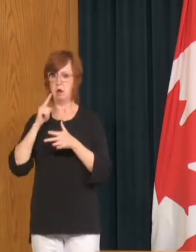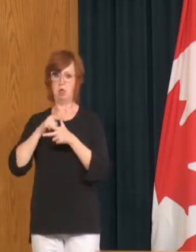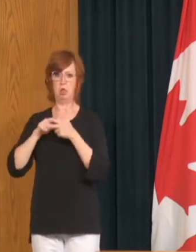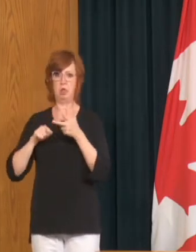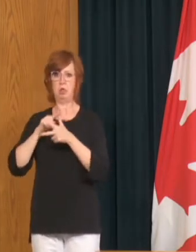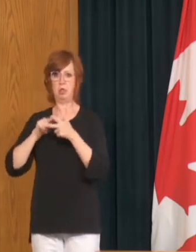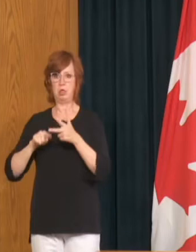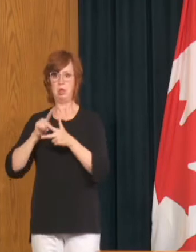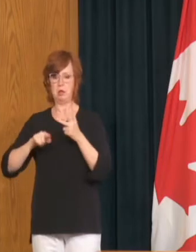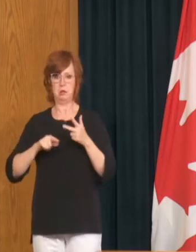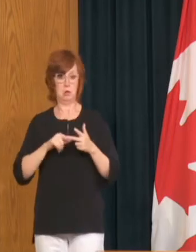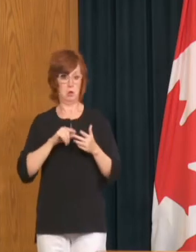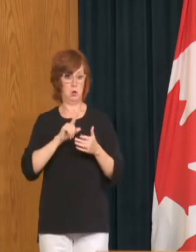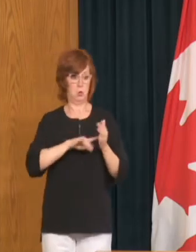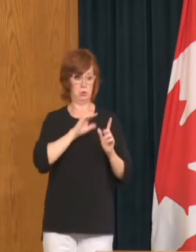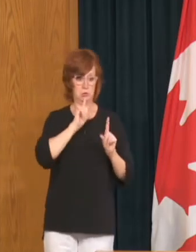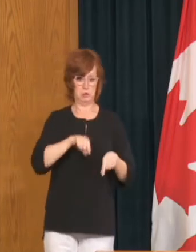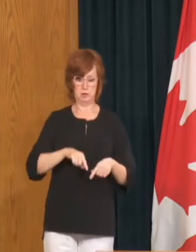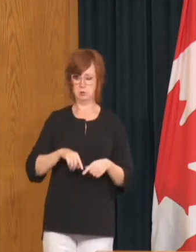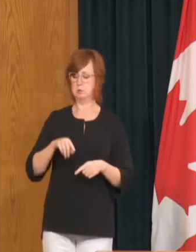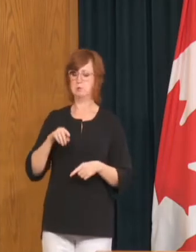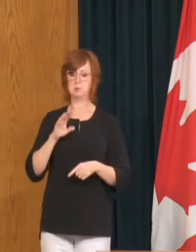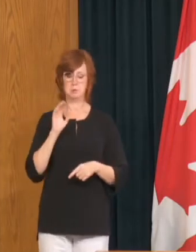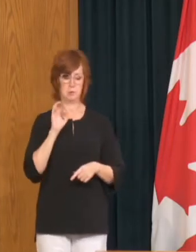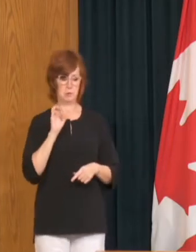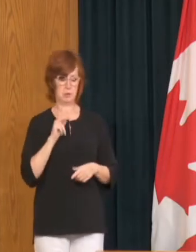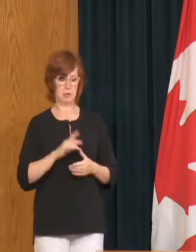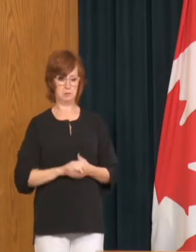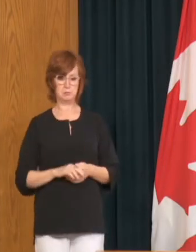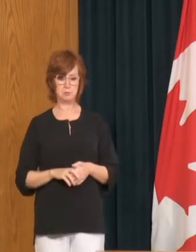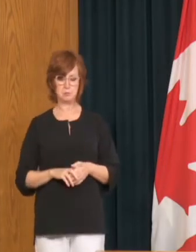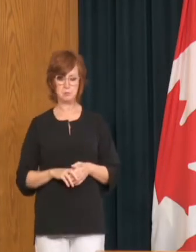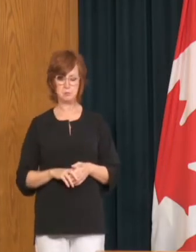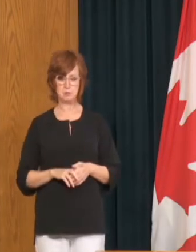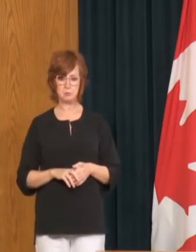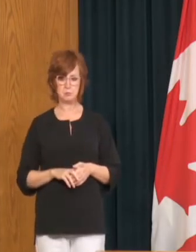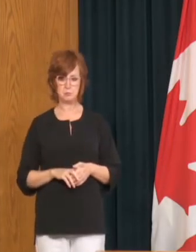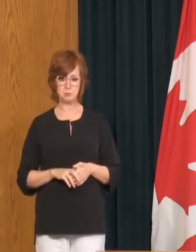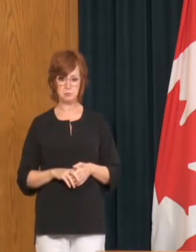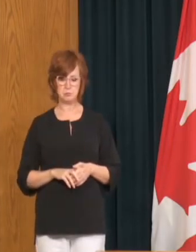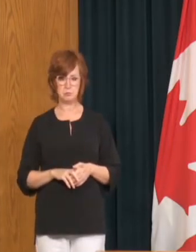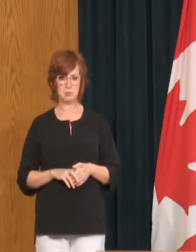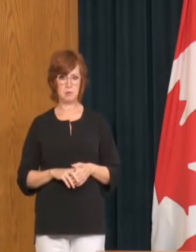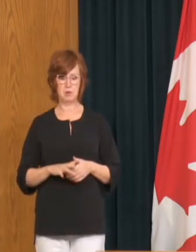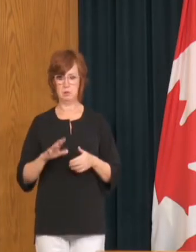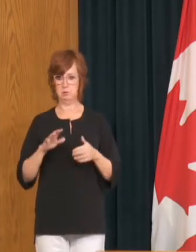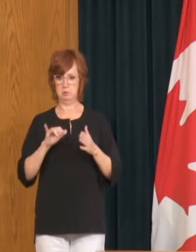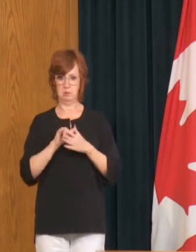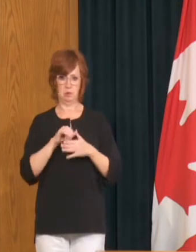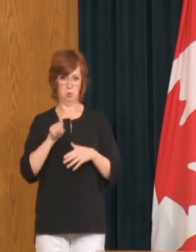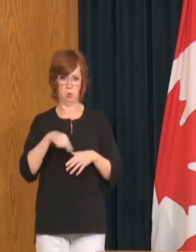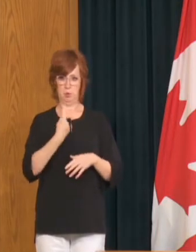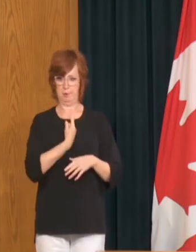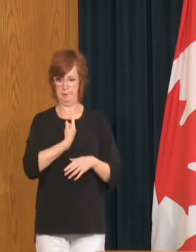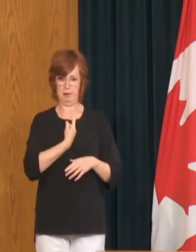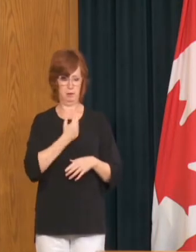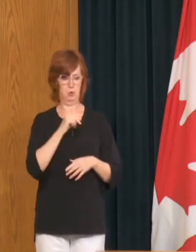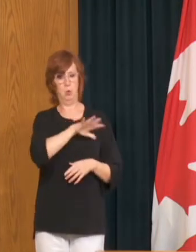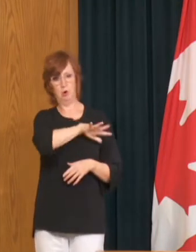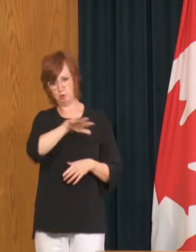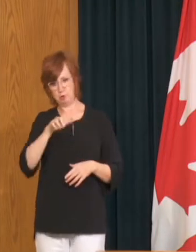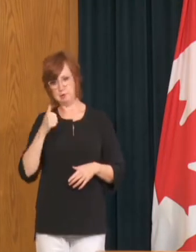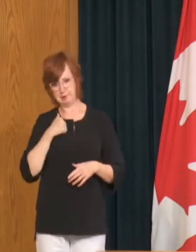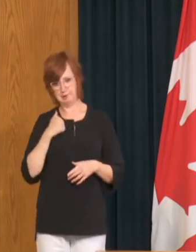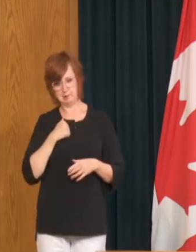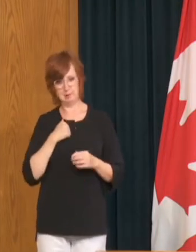on those subjects? So the lack of clarity that should be referred to is the lack of clarity that we all have, not only in Saskatchewan, across the nation of Canada,